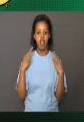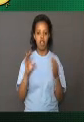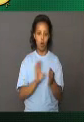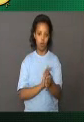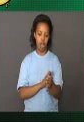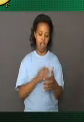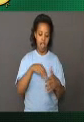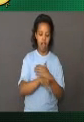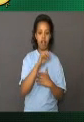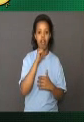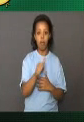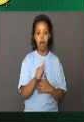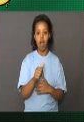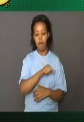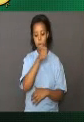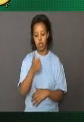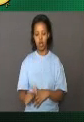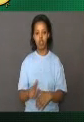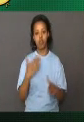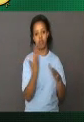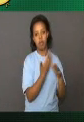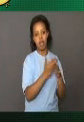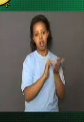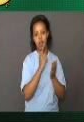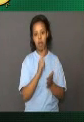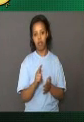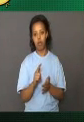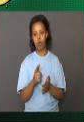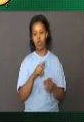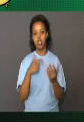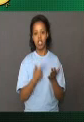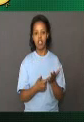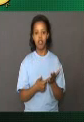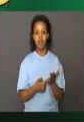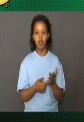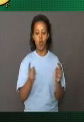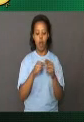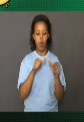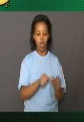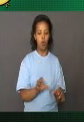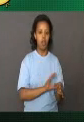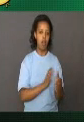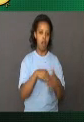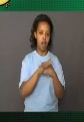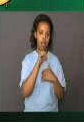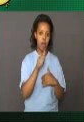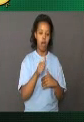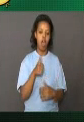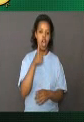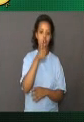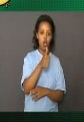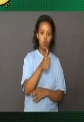the surface of HIV binds to the host cell, these drugs stop